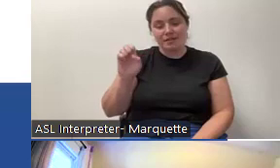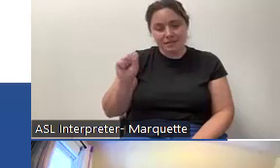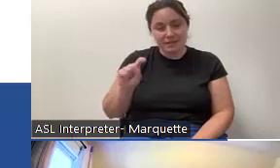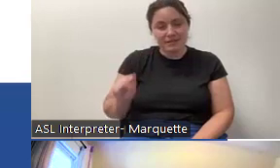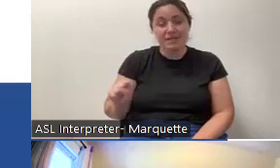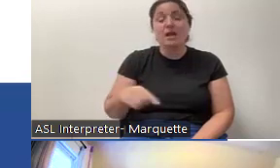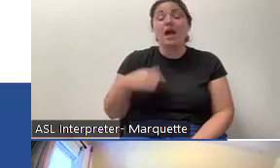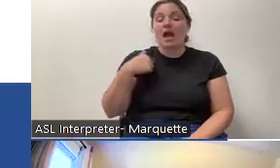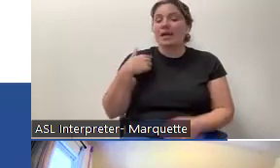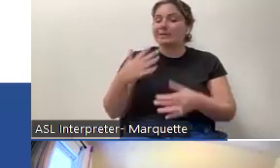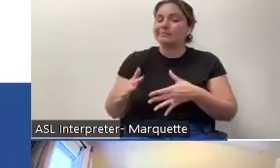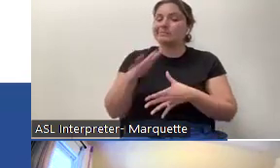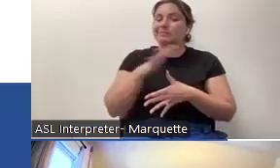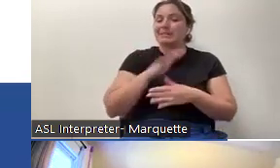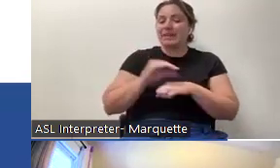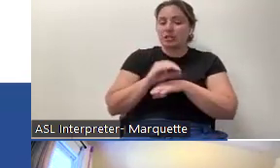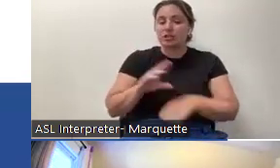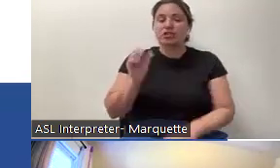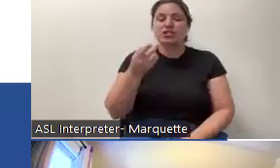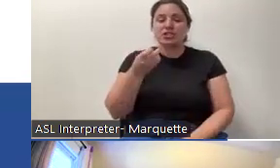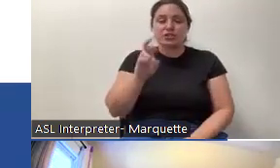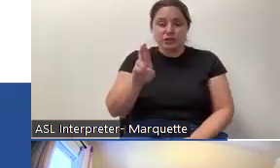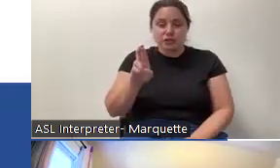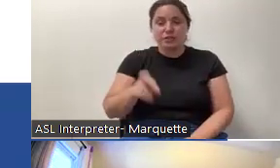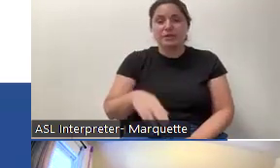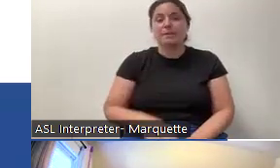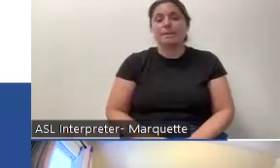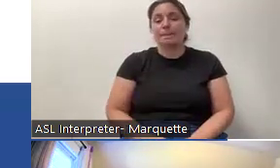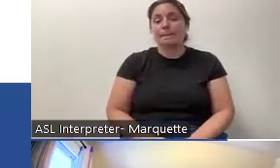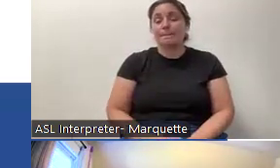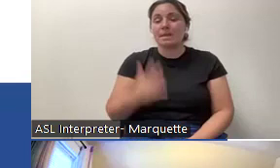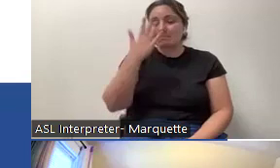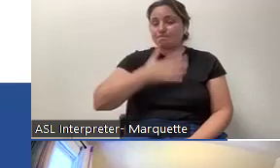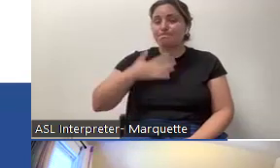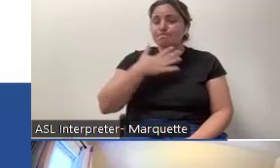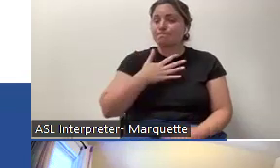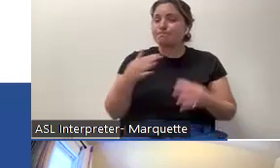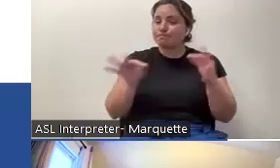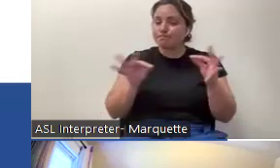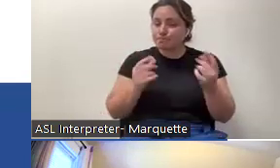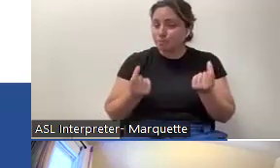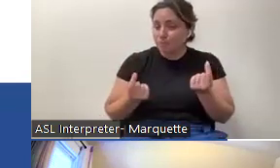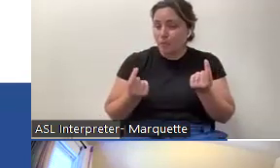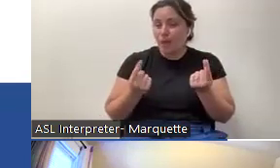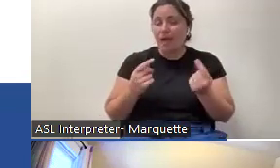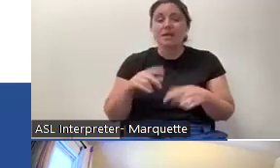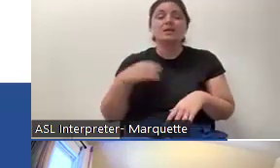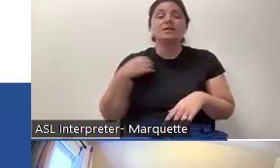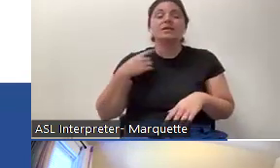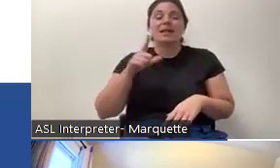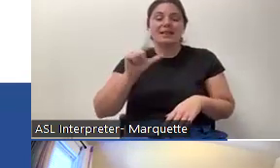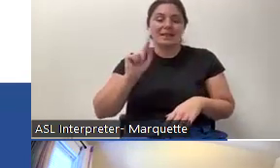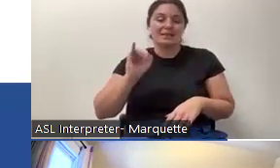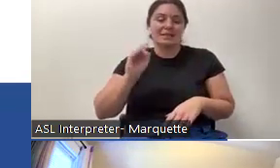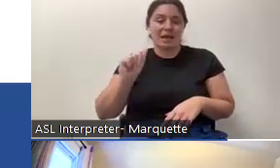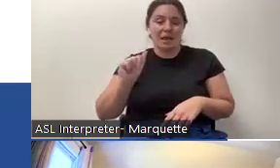DETAC. I have she, her pronouns, and a physical description of myself is that I am a Latina woman. I